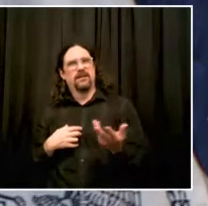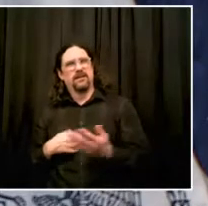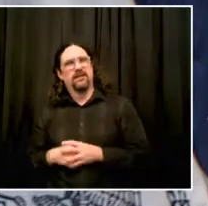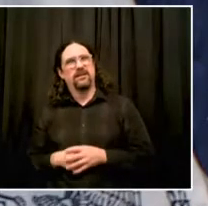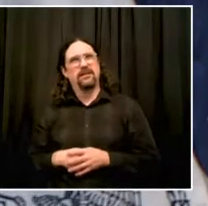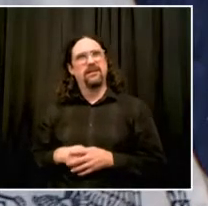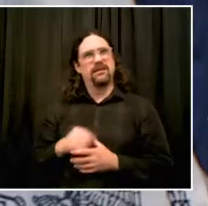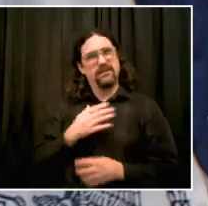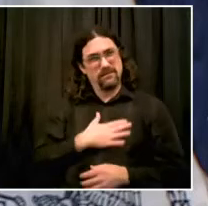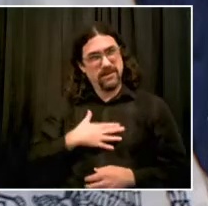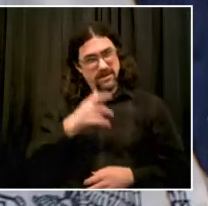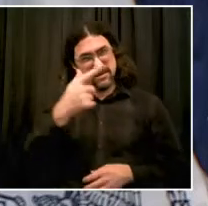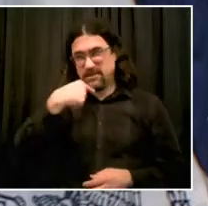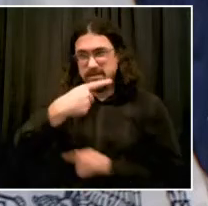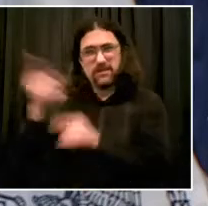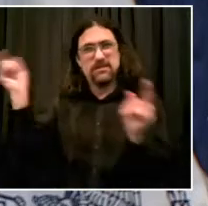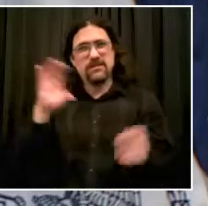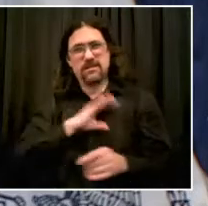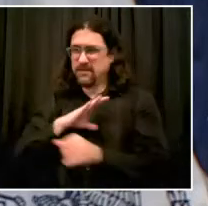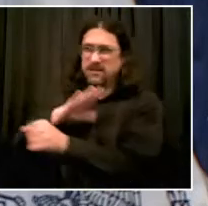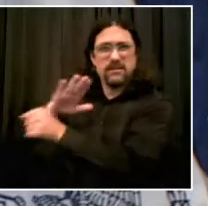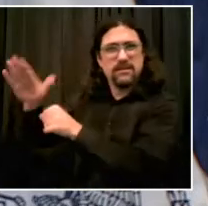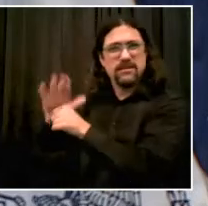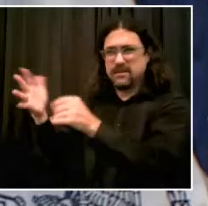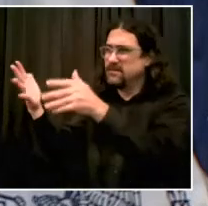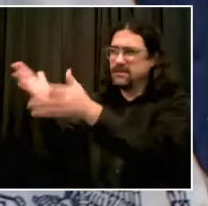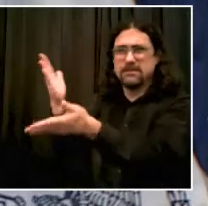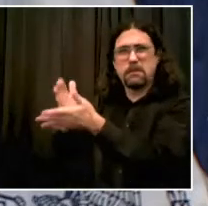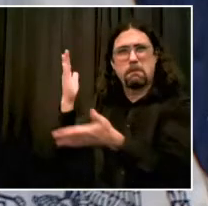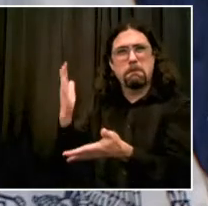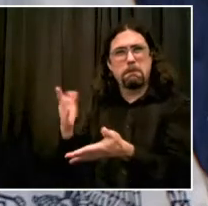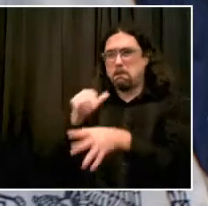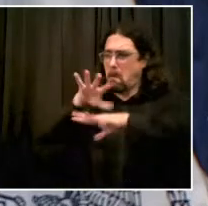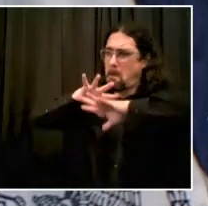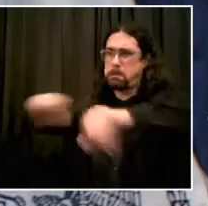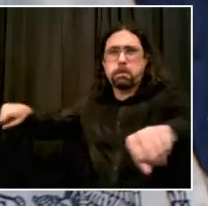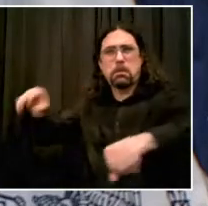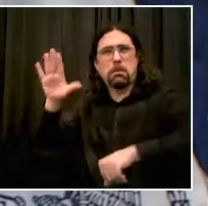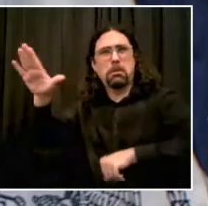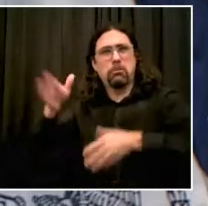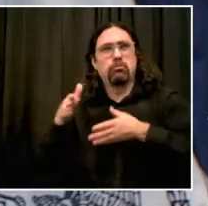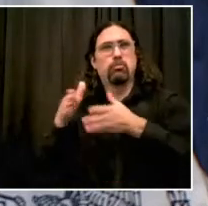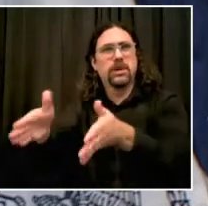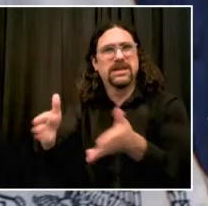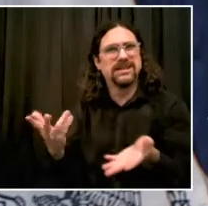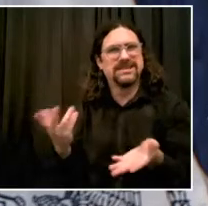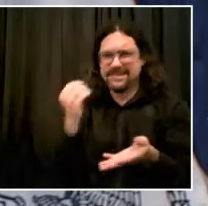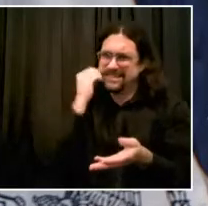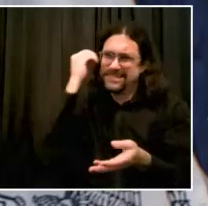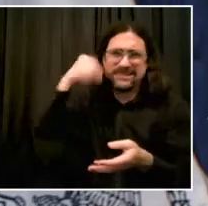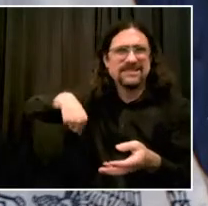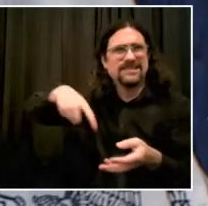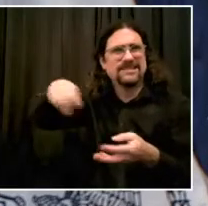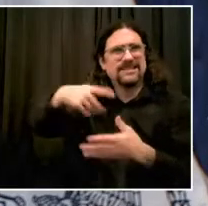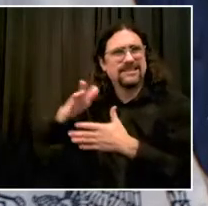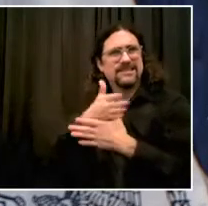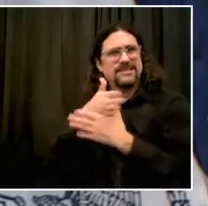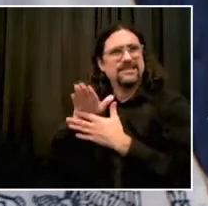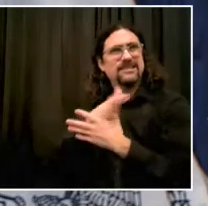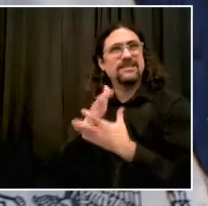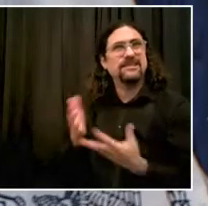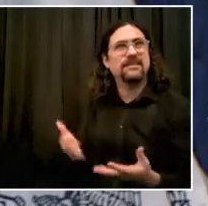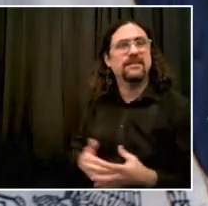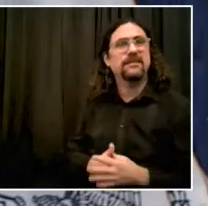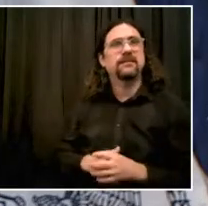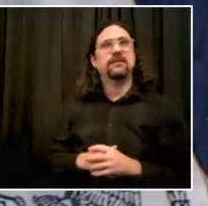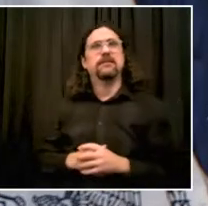And reducing some of the precautions that were put in place previously, and that's happening all over the city. I can certainly say around